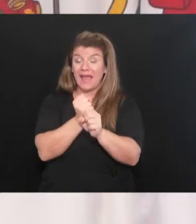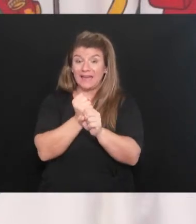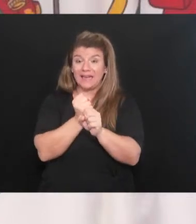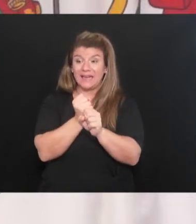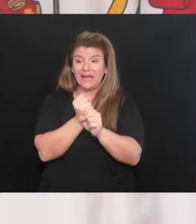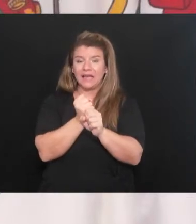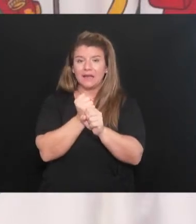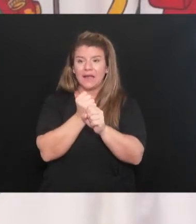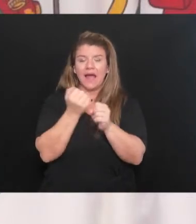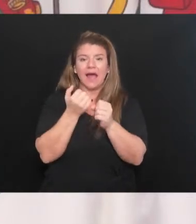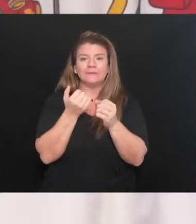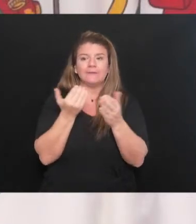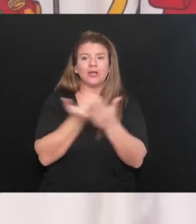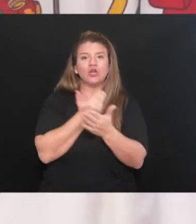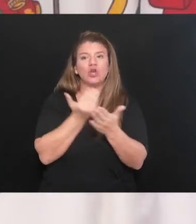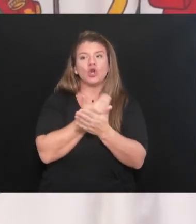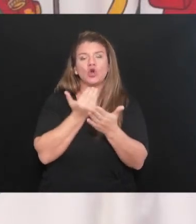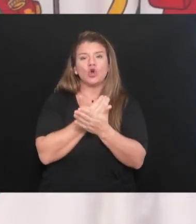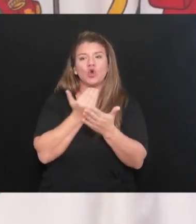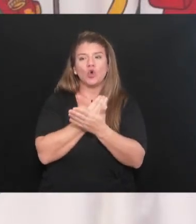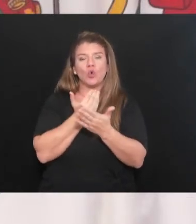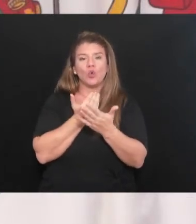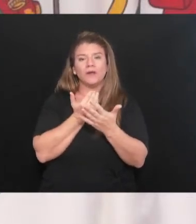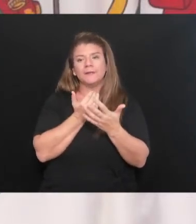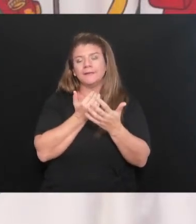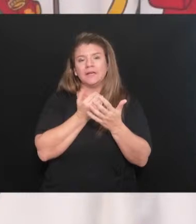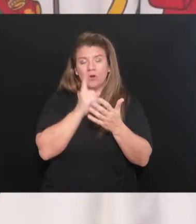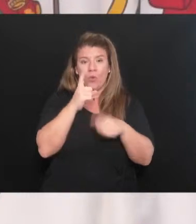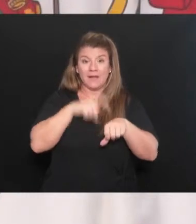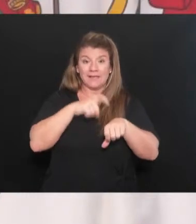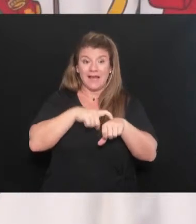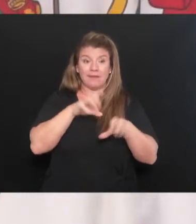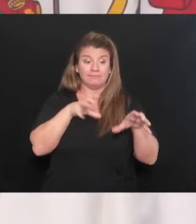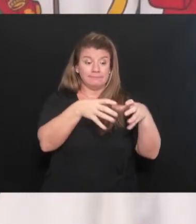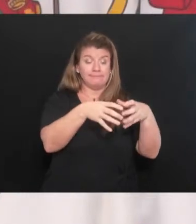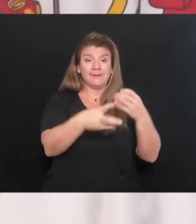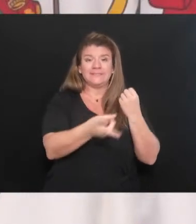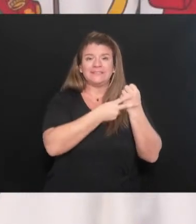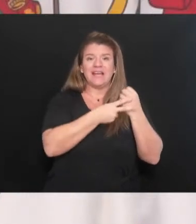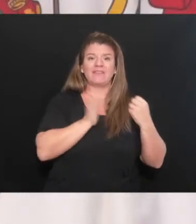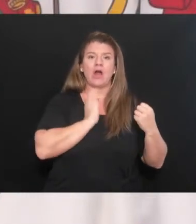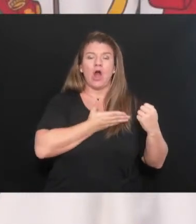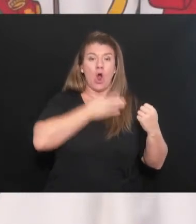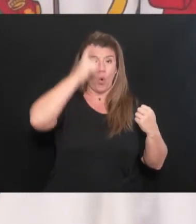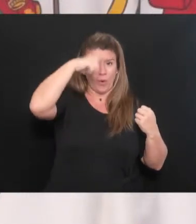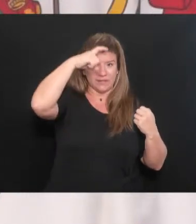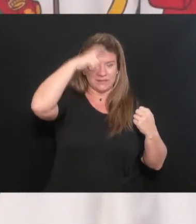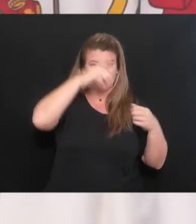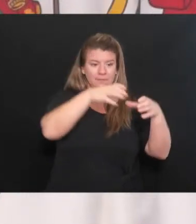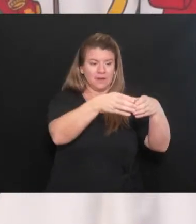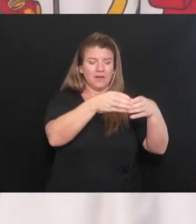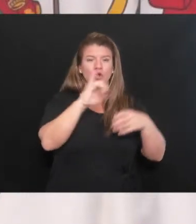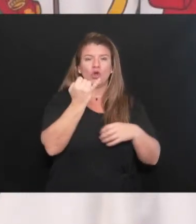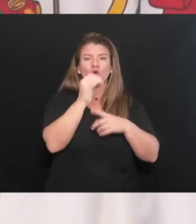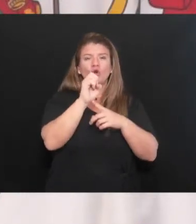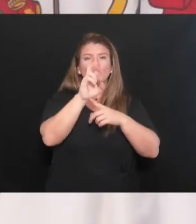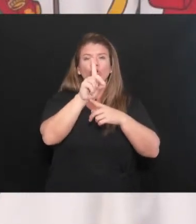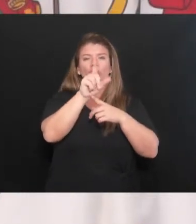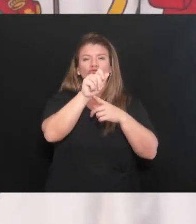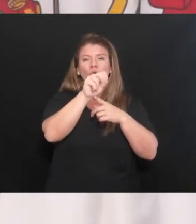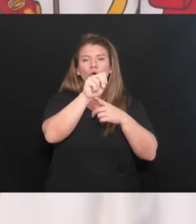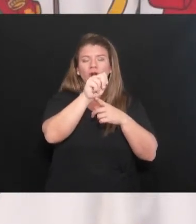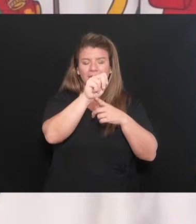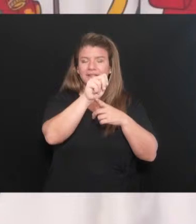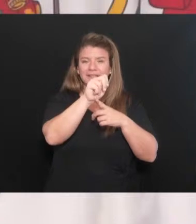branch. We called Saving Our Wisdom at one time. You know, Jordan Dameron came up with this name. I give him a lot